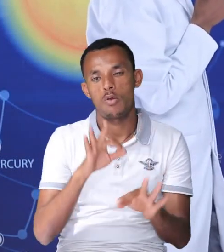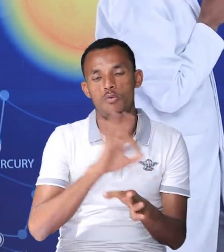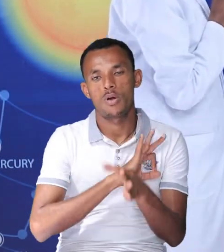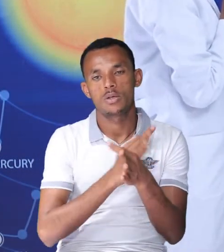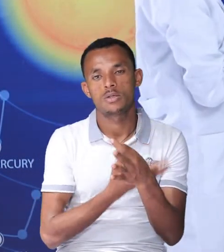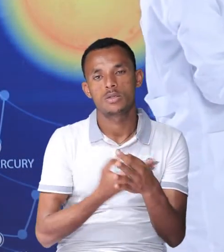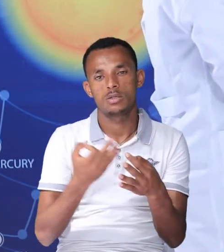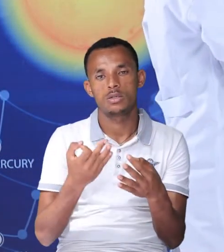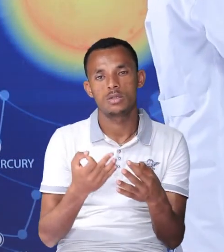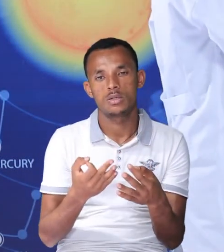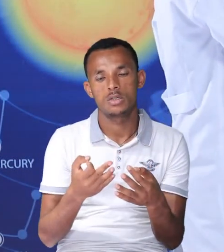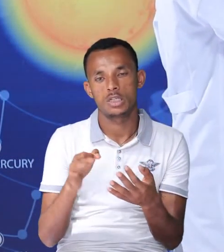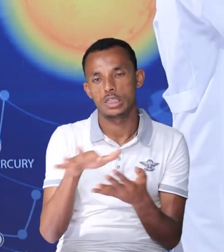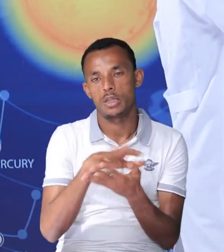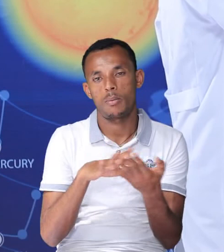and disturbing